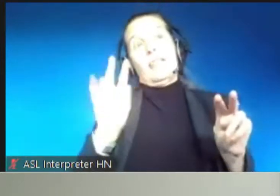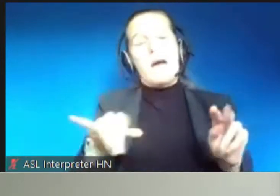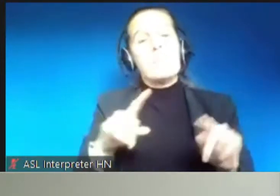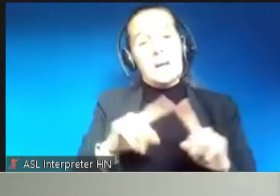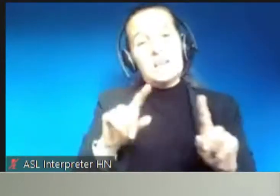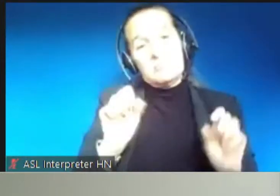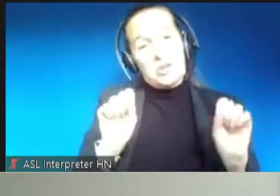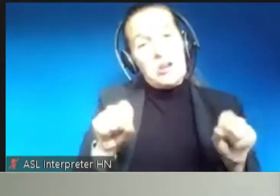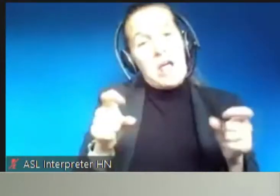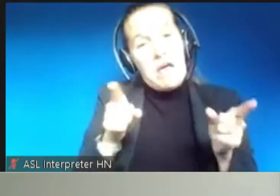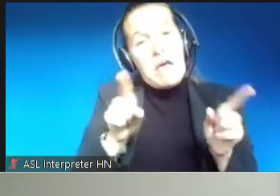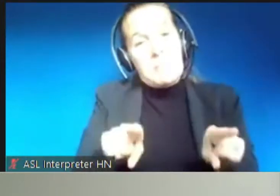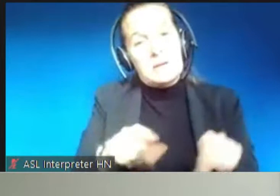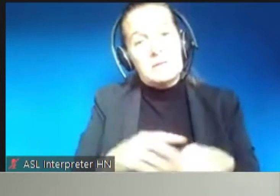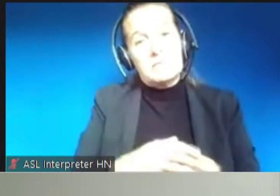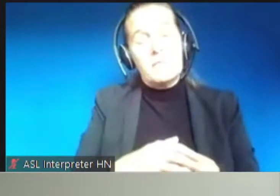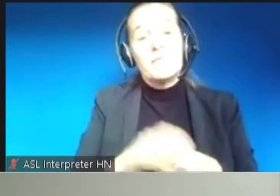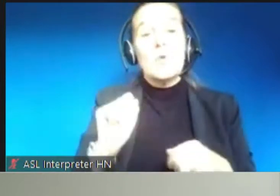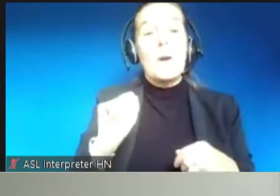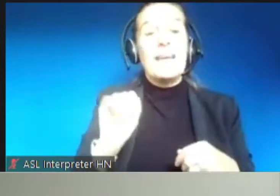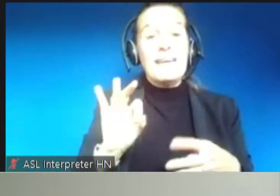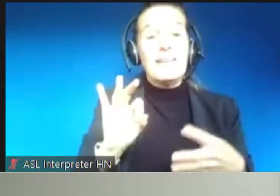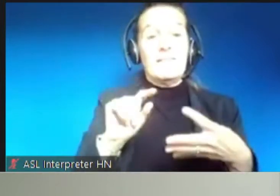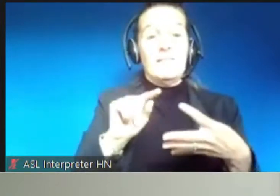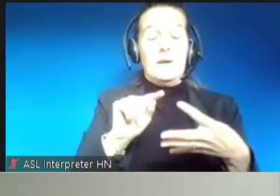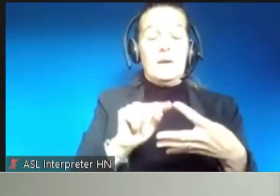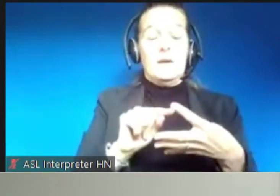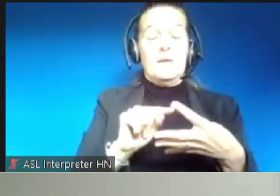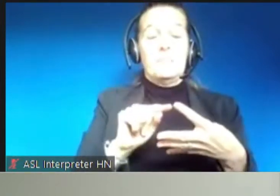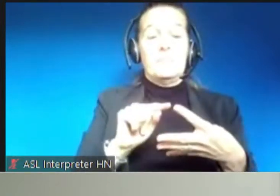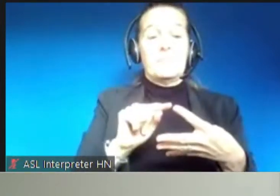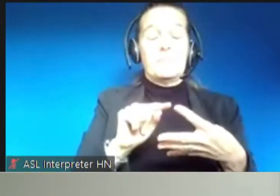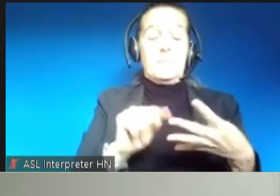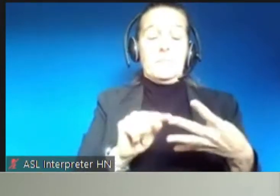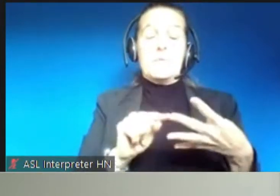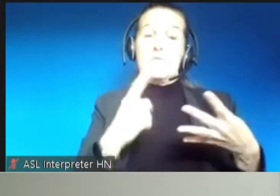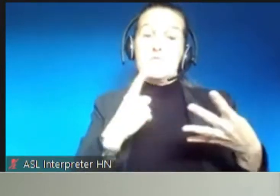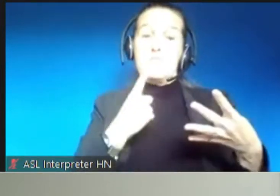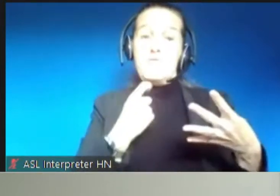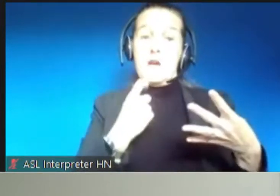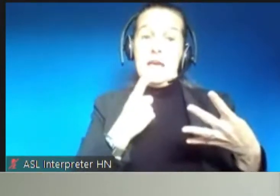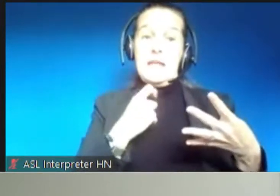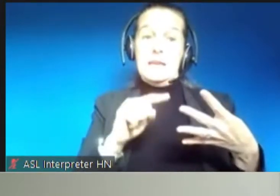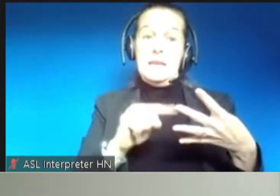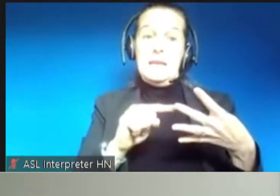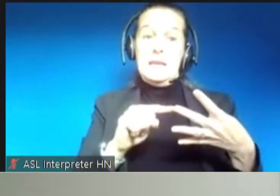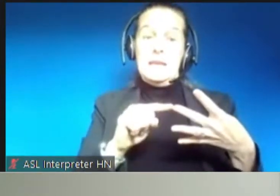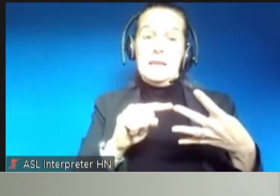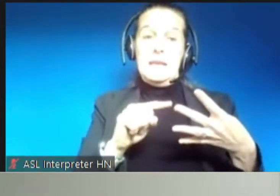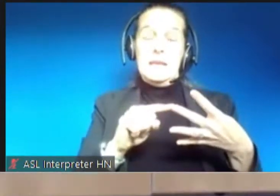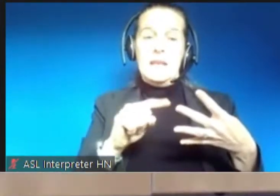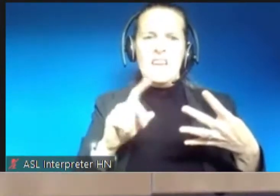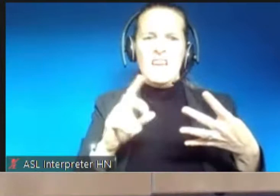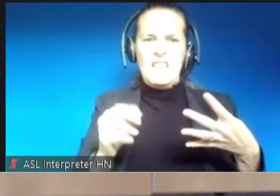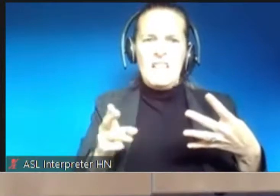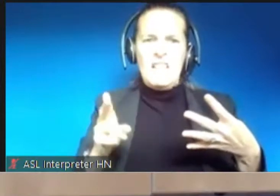not continuing within the red tier metrics, and they would give us 1 to 2